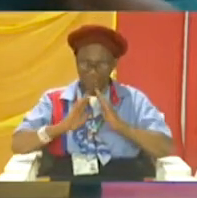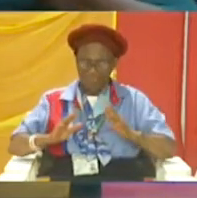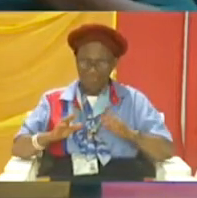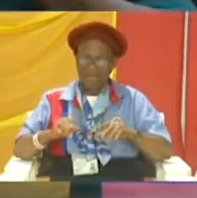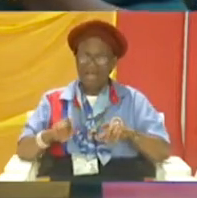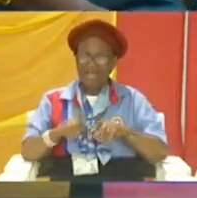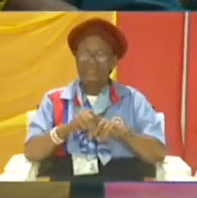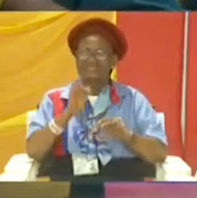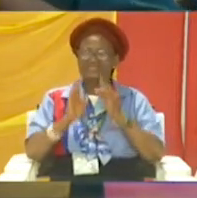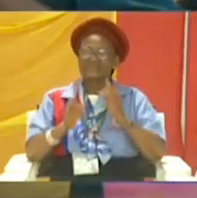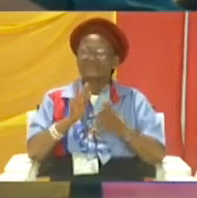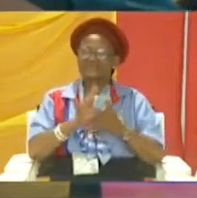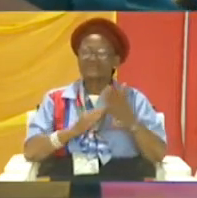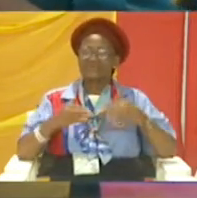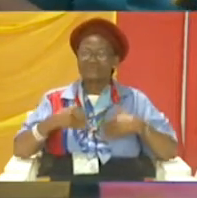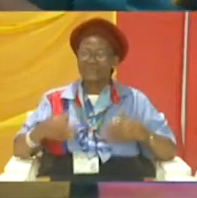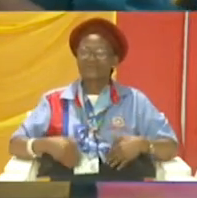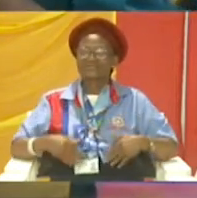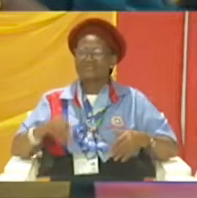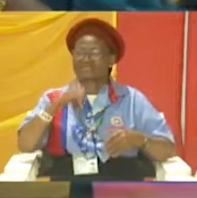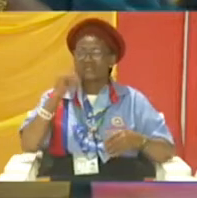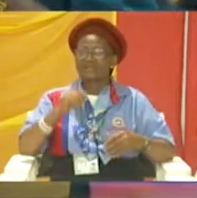said, hey, shut up.